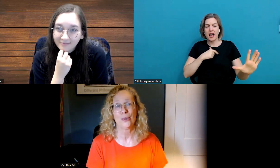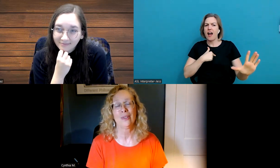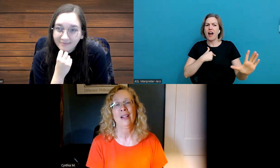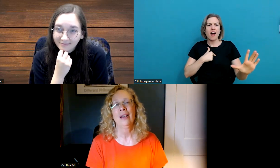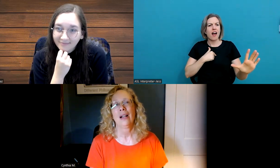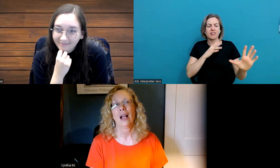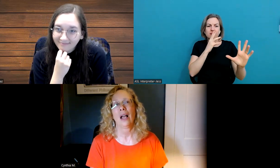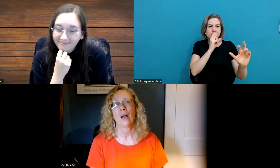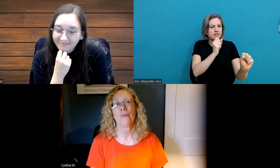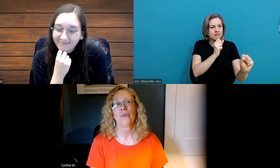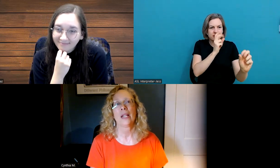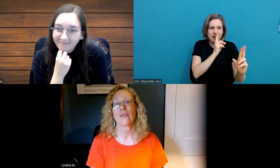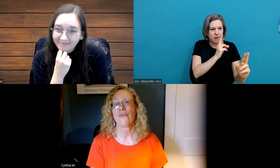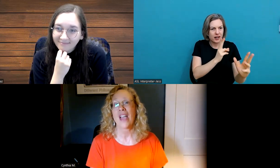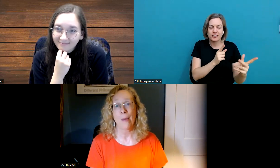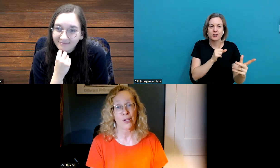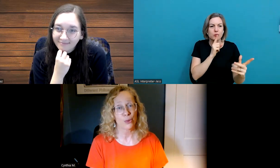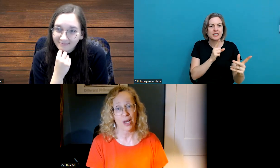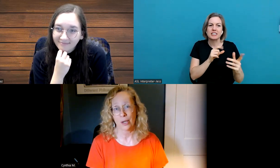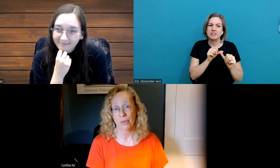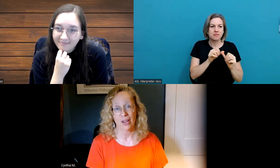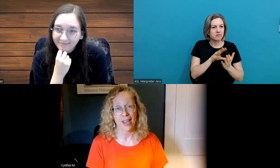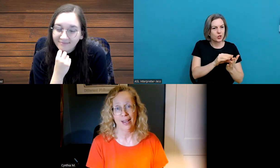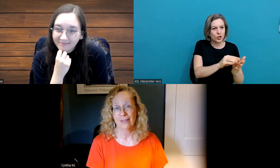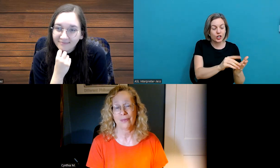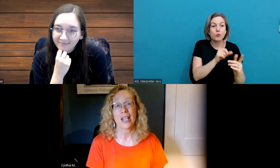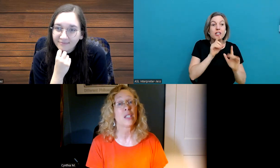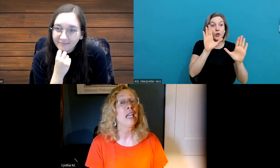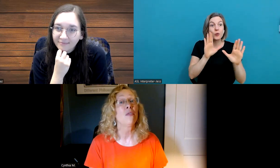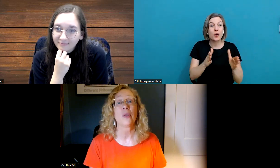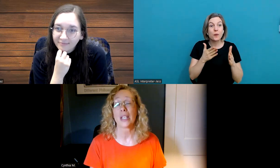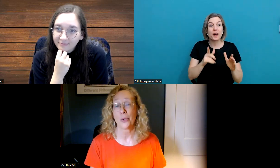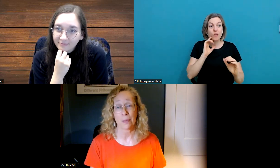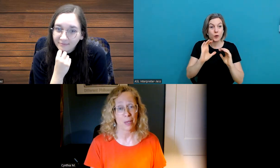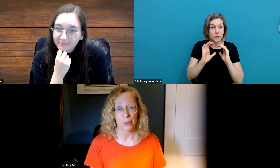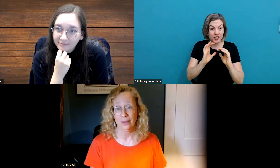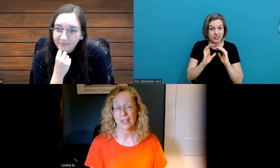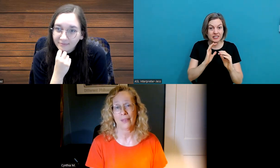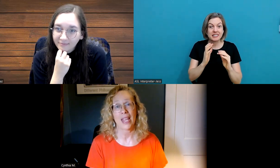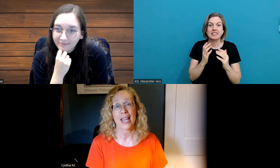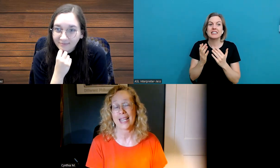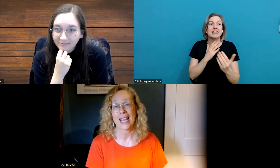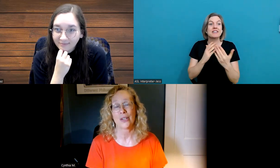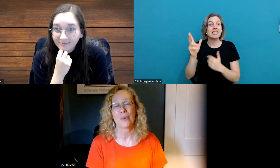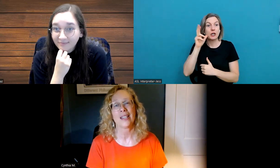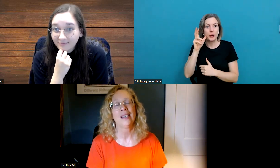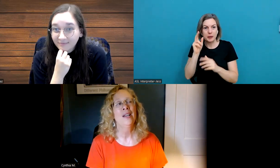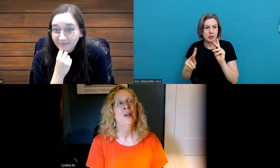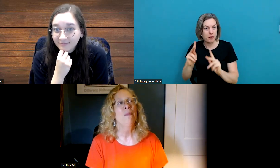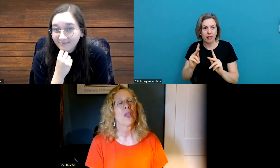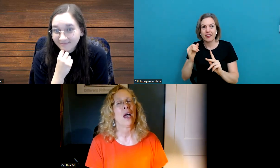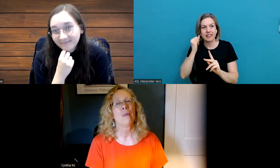to learn. It's a fabulous way to communicate, as even with the hearing people, if they get engaged with